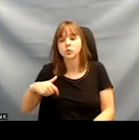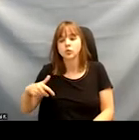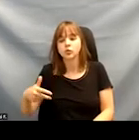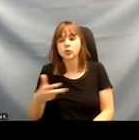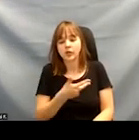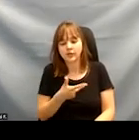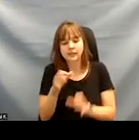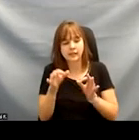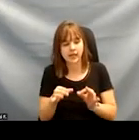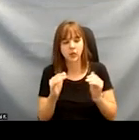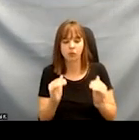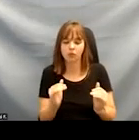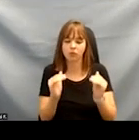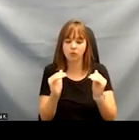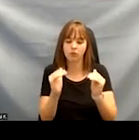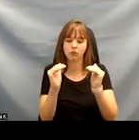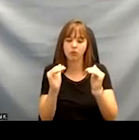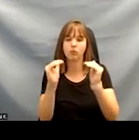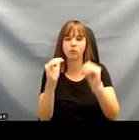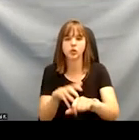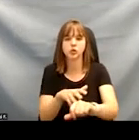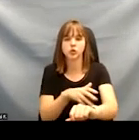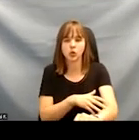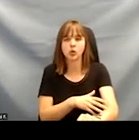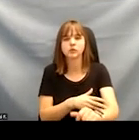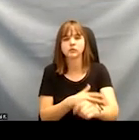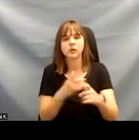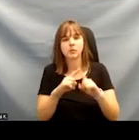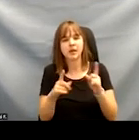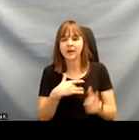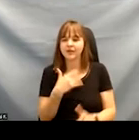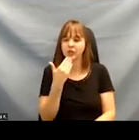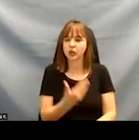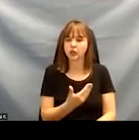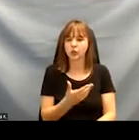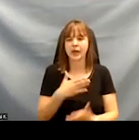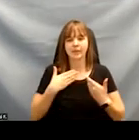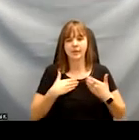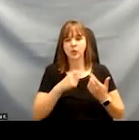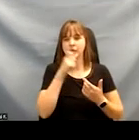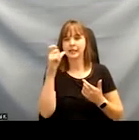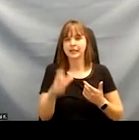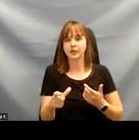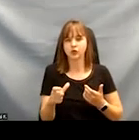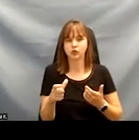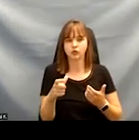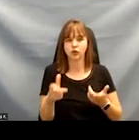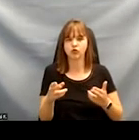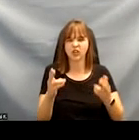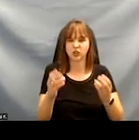much at that kind of ramp up point, but we feel good about it, and we're happy that we didn't try to rush it through while we were all going through so much.